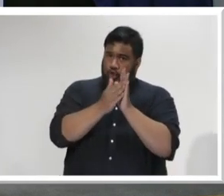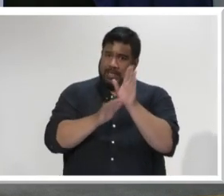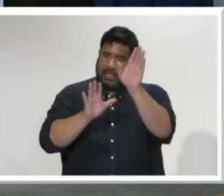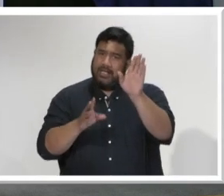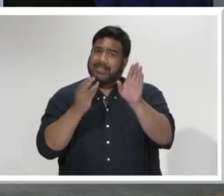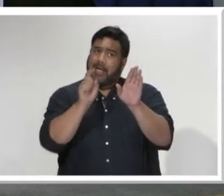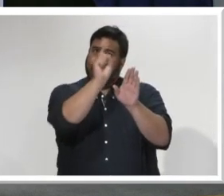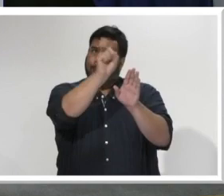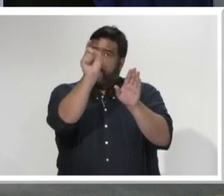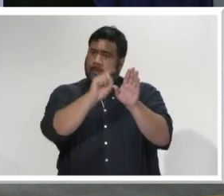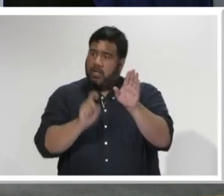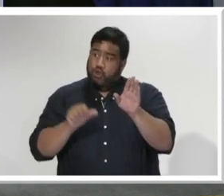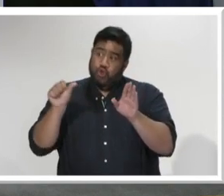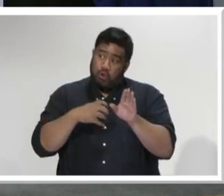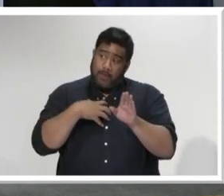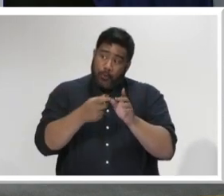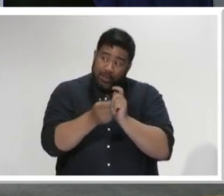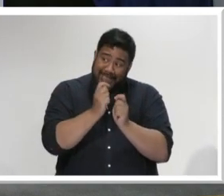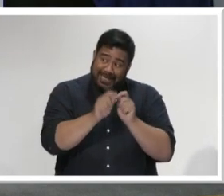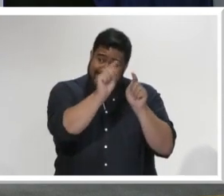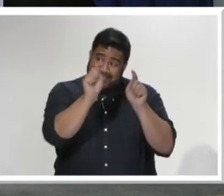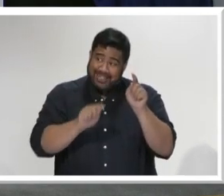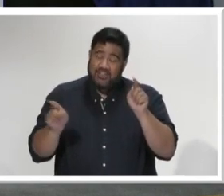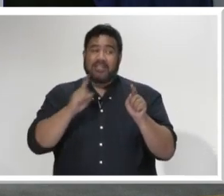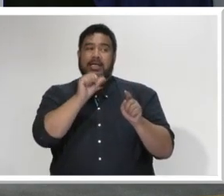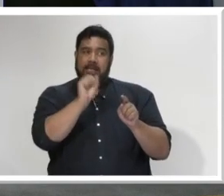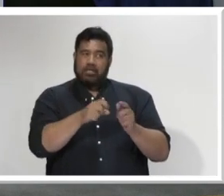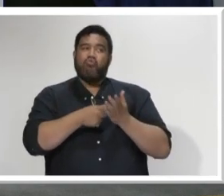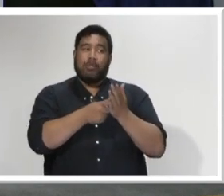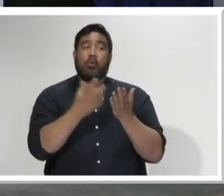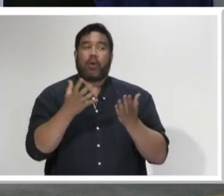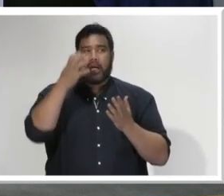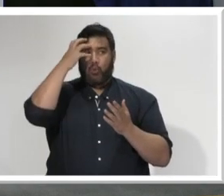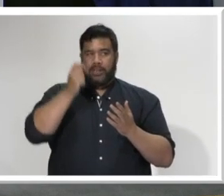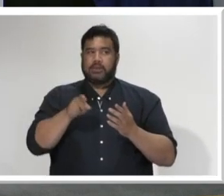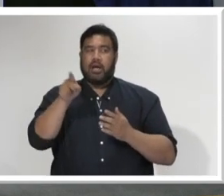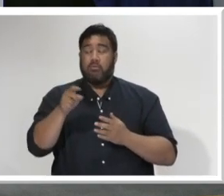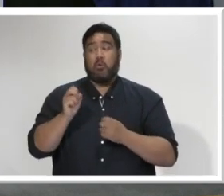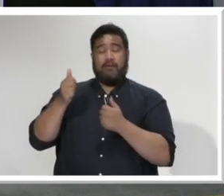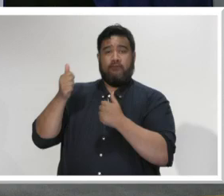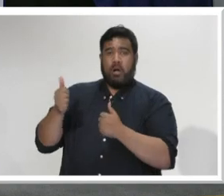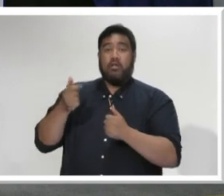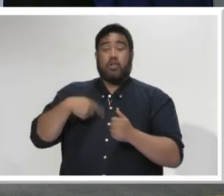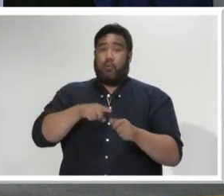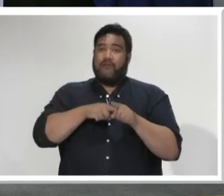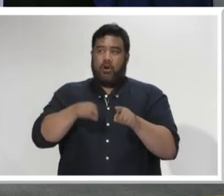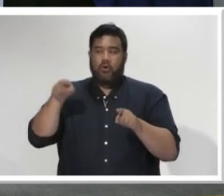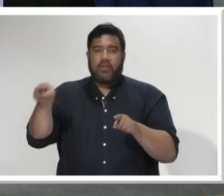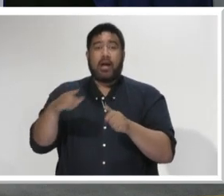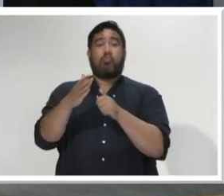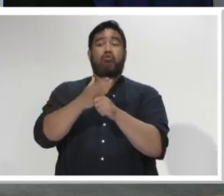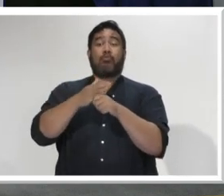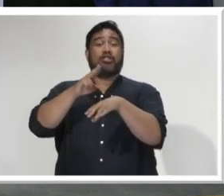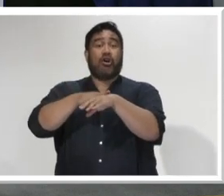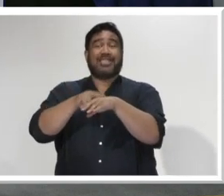wider testing might be useful at this point, and they recommended Queenstown, and I'm very pleased to say that primary care were fantastic and got in